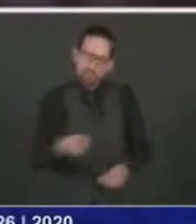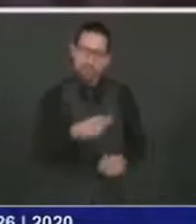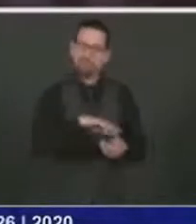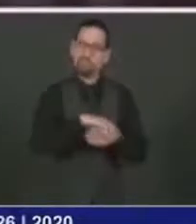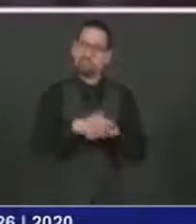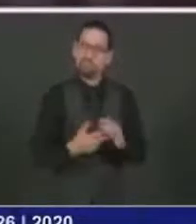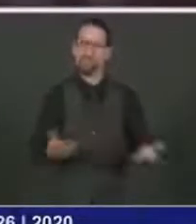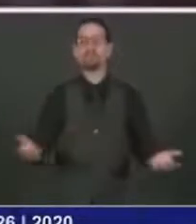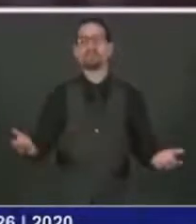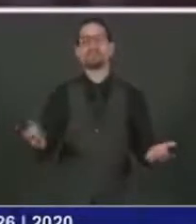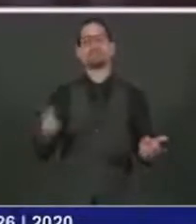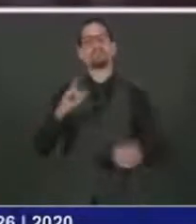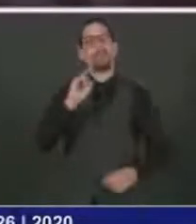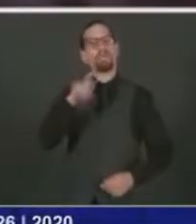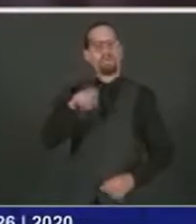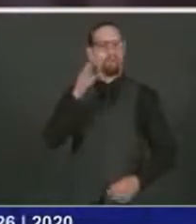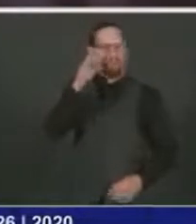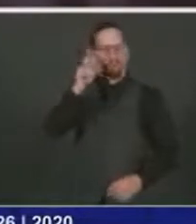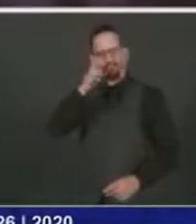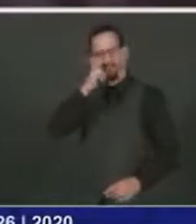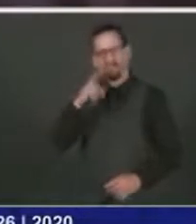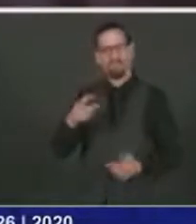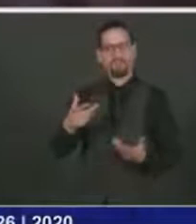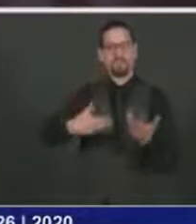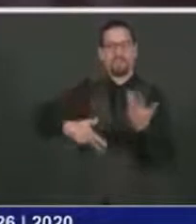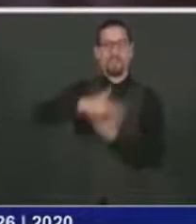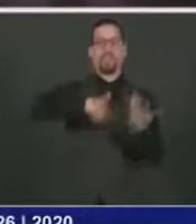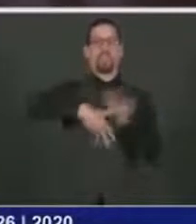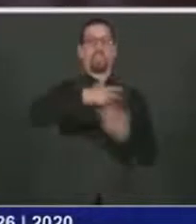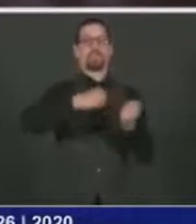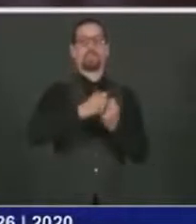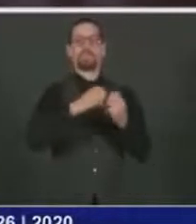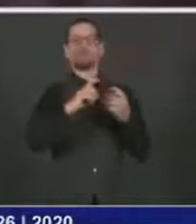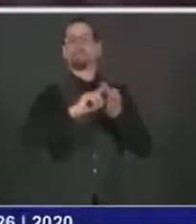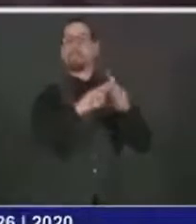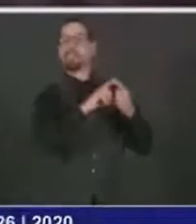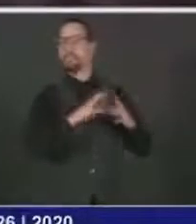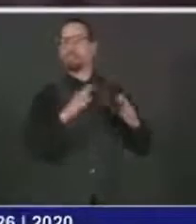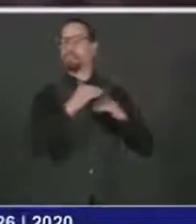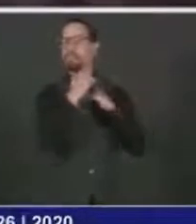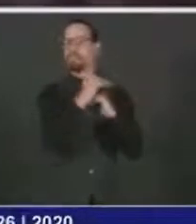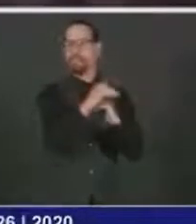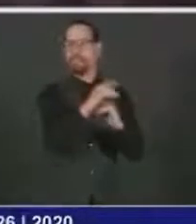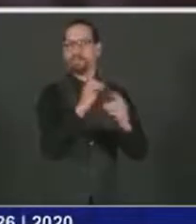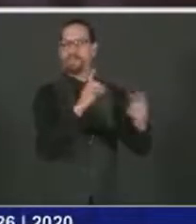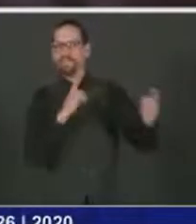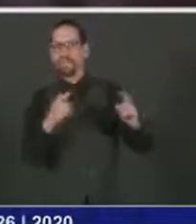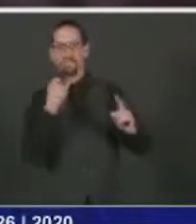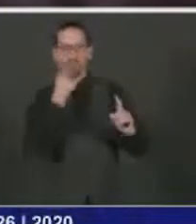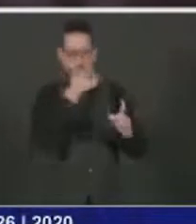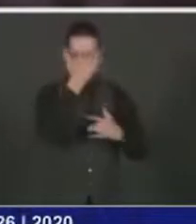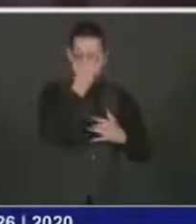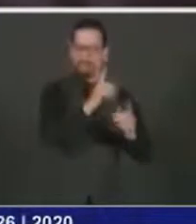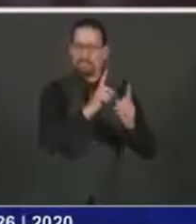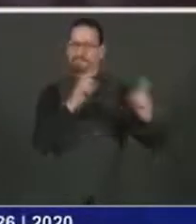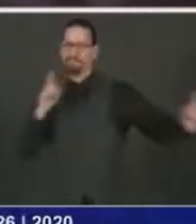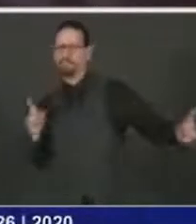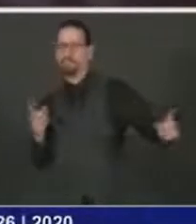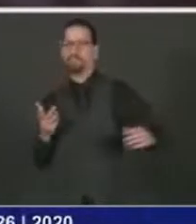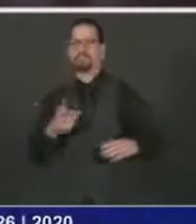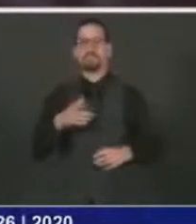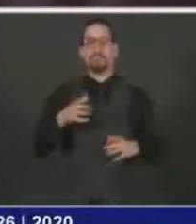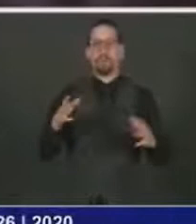children. Keep them out of crowds. Keep them home if they're sick. Get them their well visits. Make them wash their hands and wear